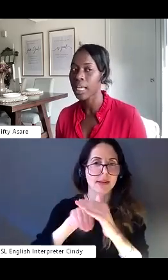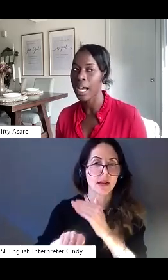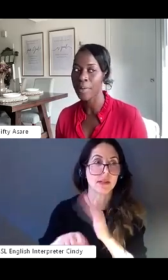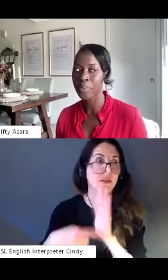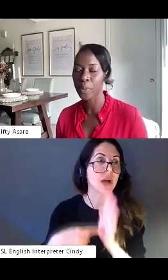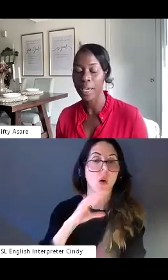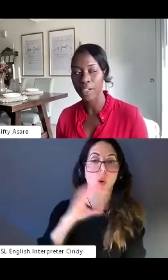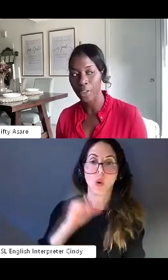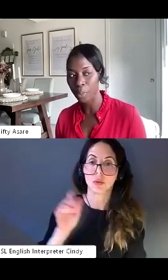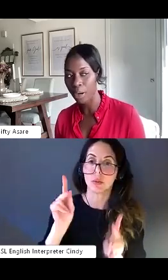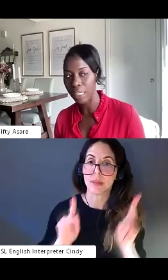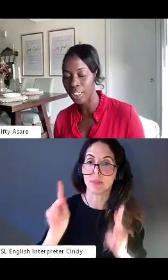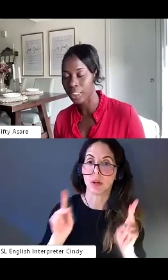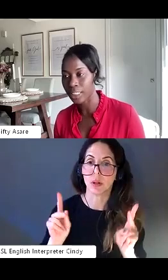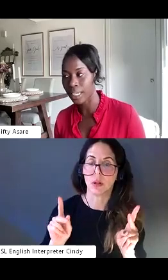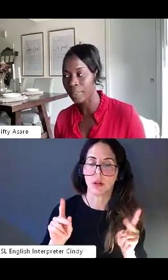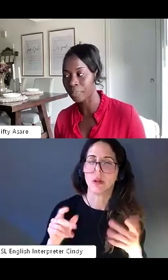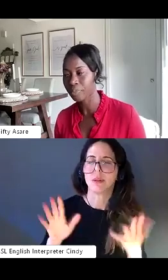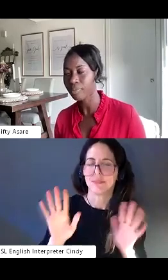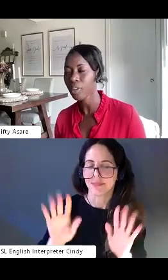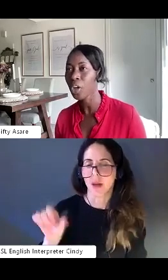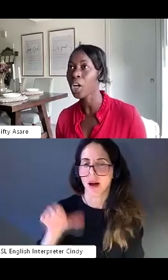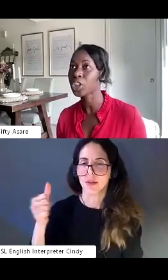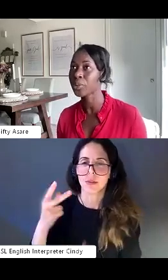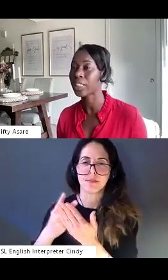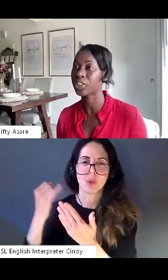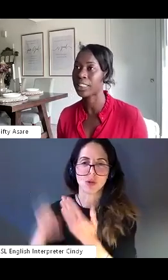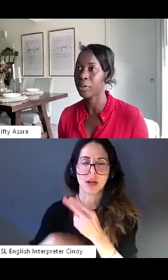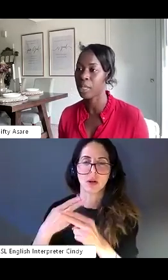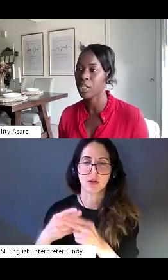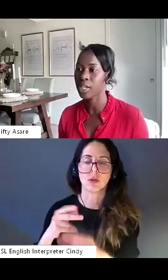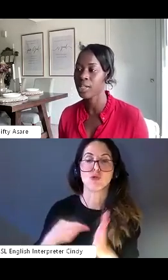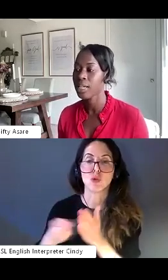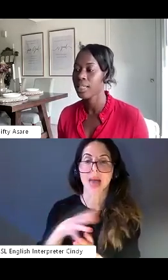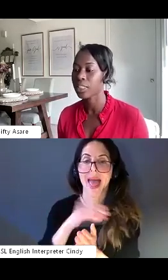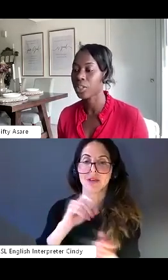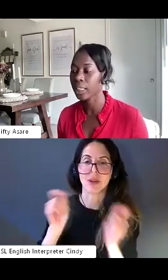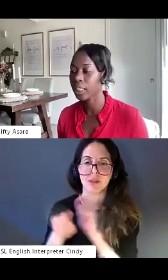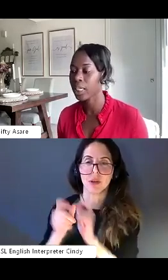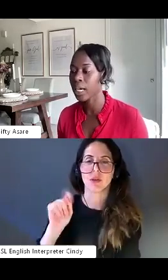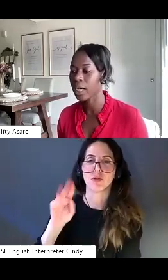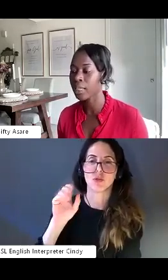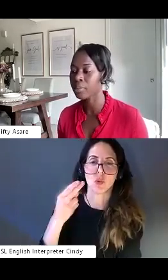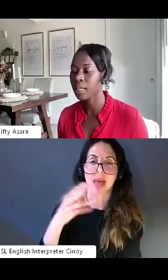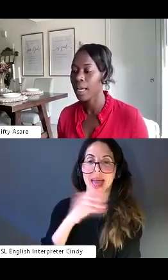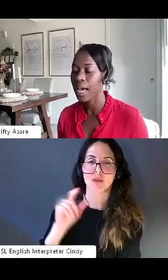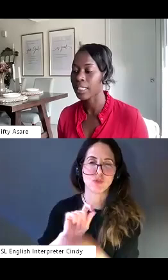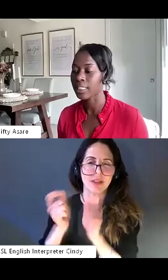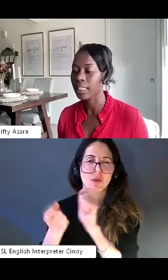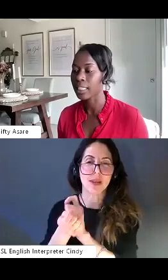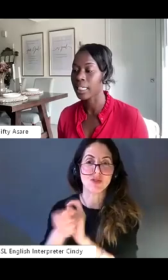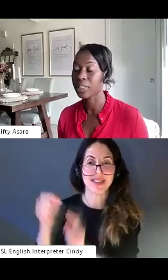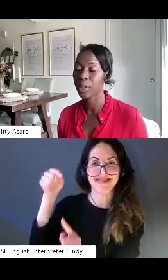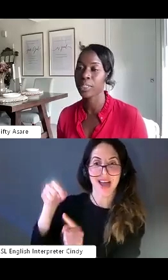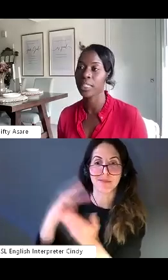adults, we have another project called Truth and Transformation that's looking